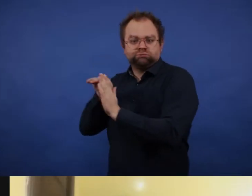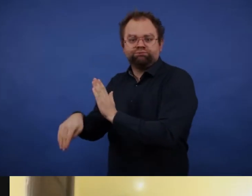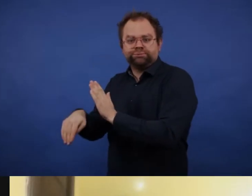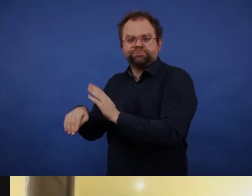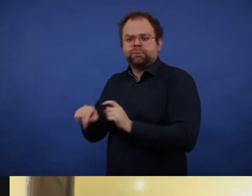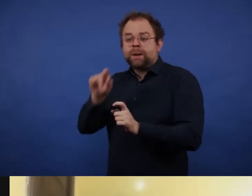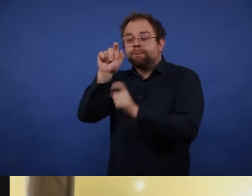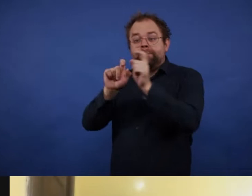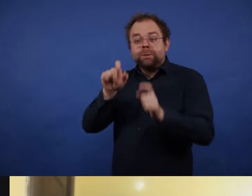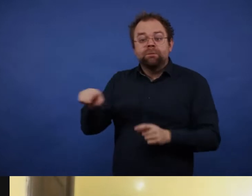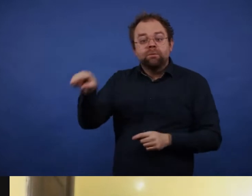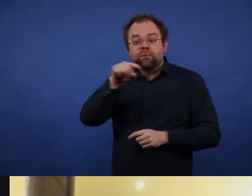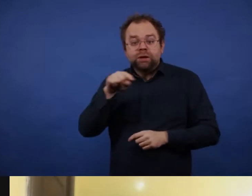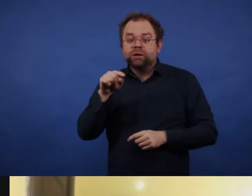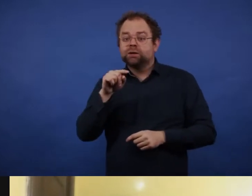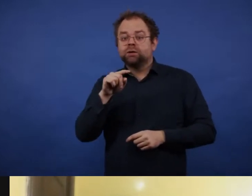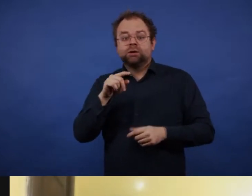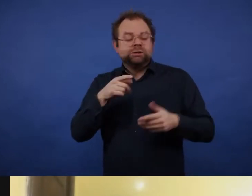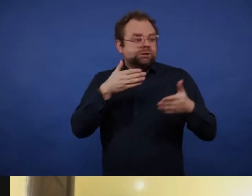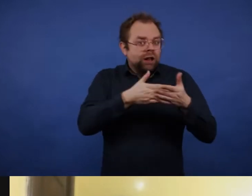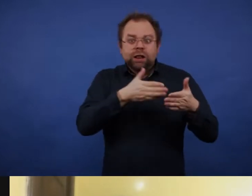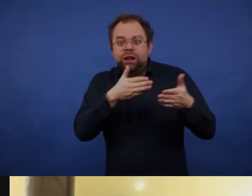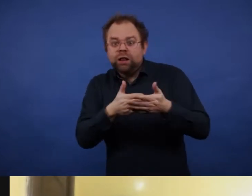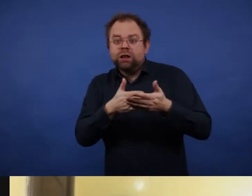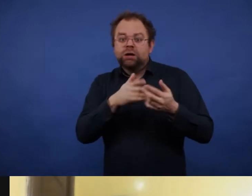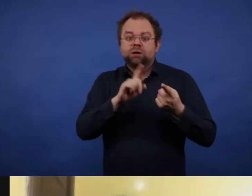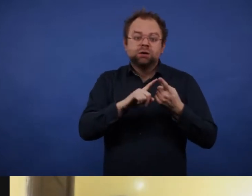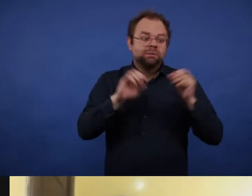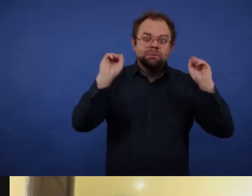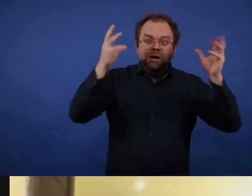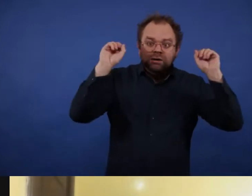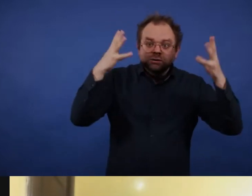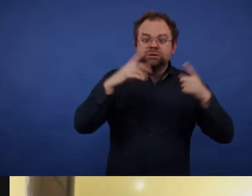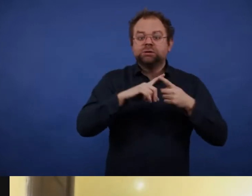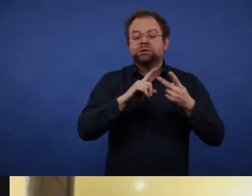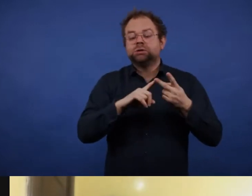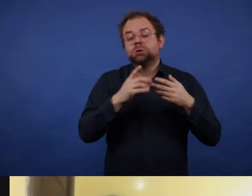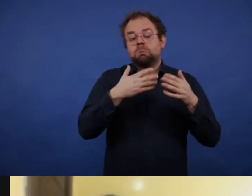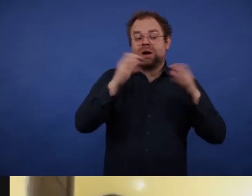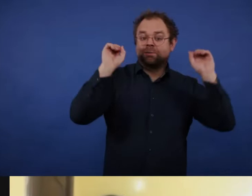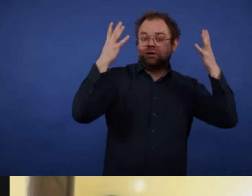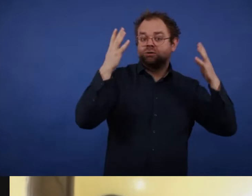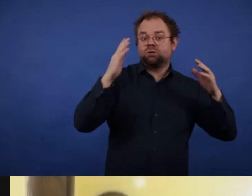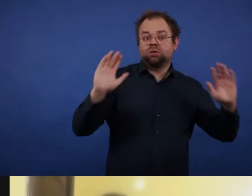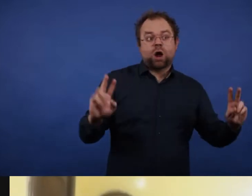And these difficulties vary by region, of course, but there are general